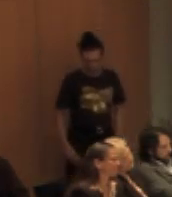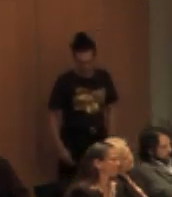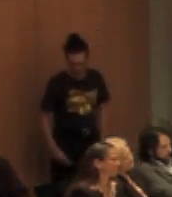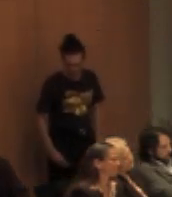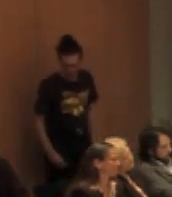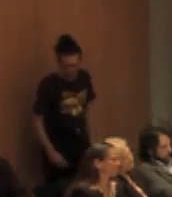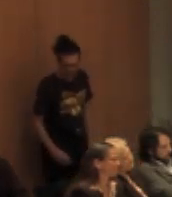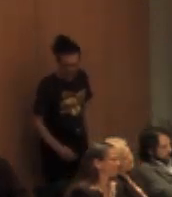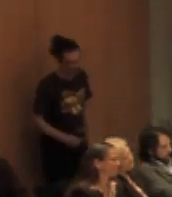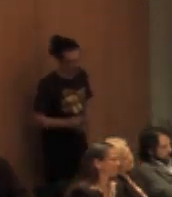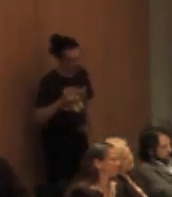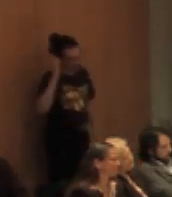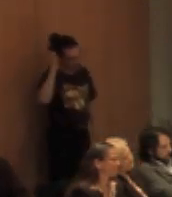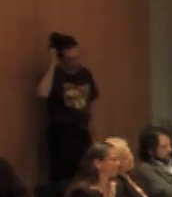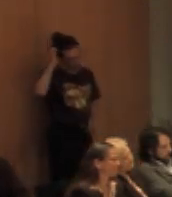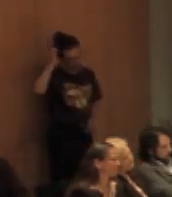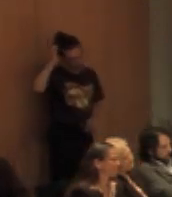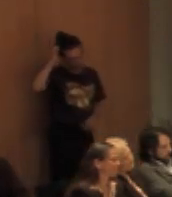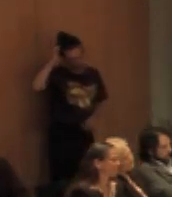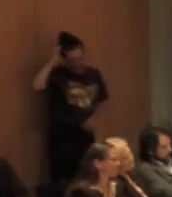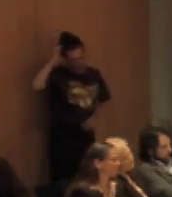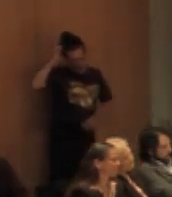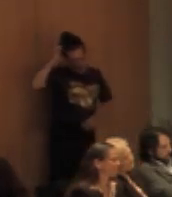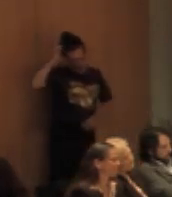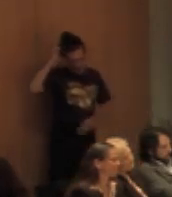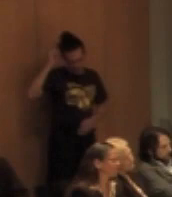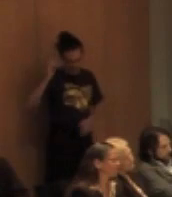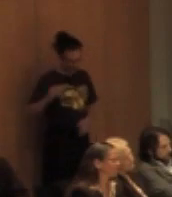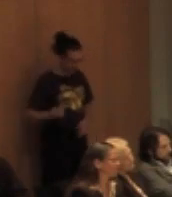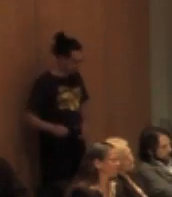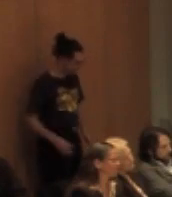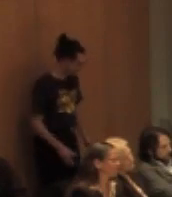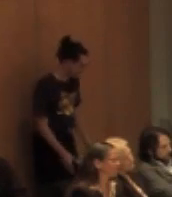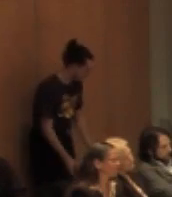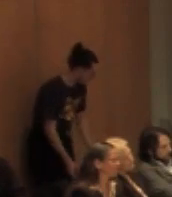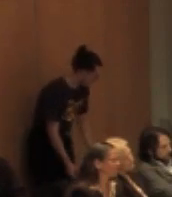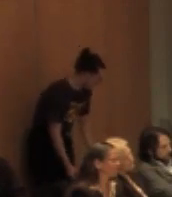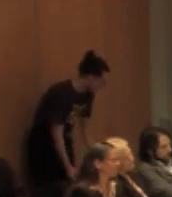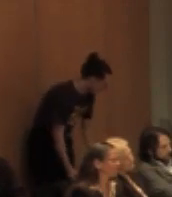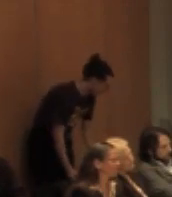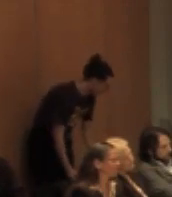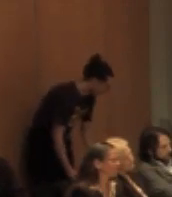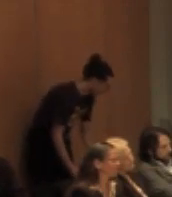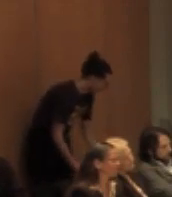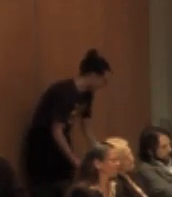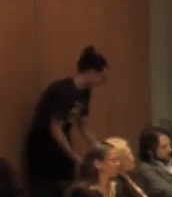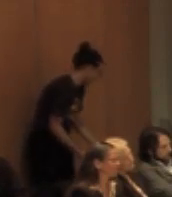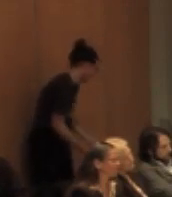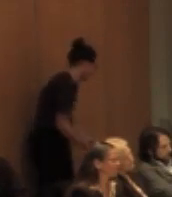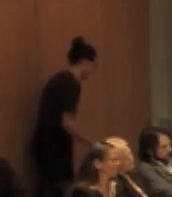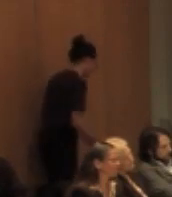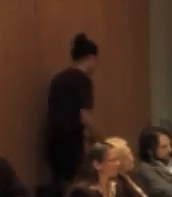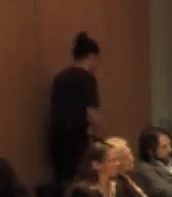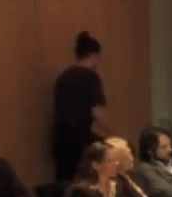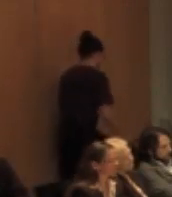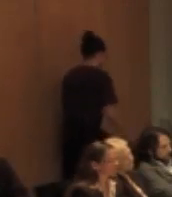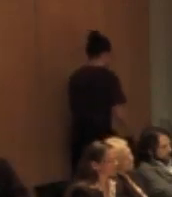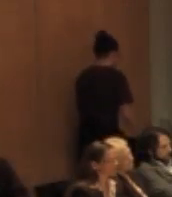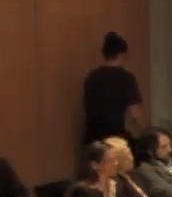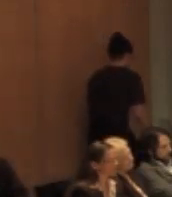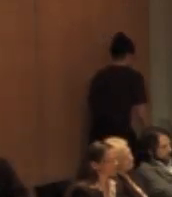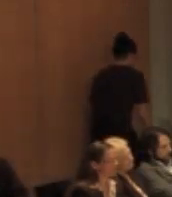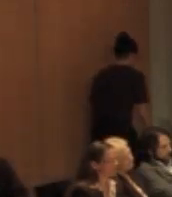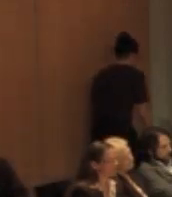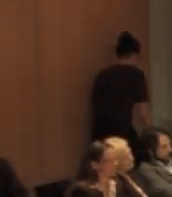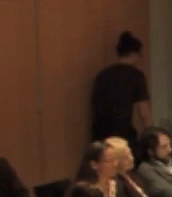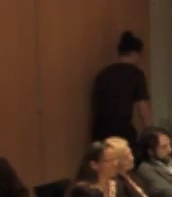like the you can't humor is cultural right so if it we just don't get the humor in